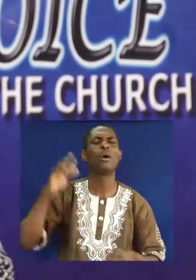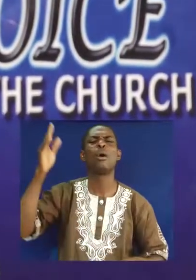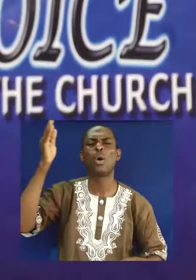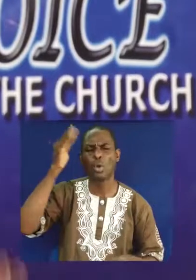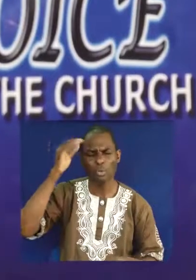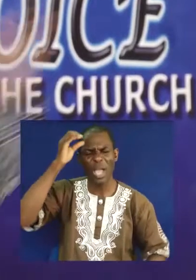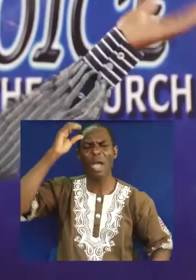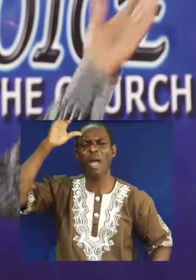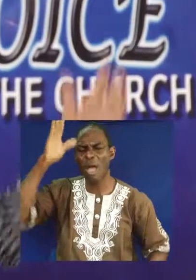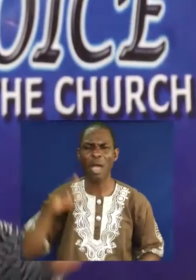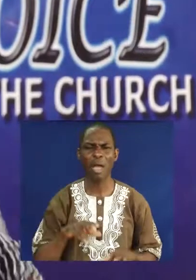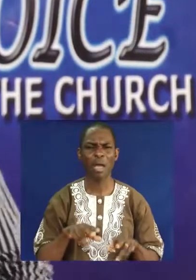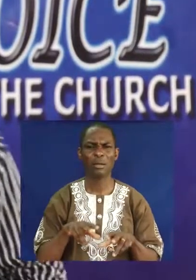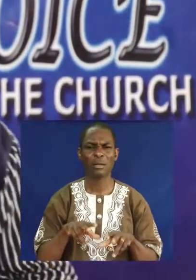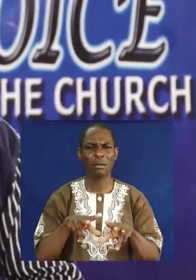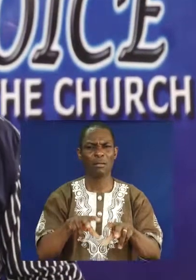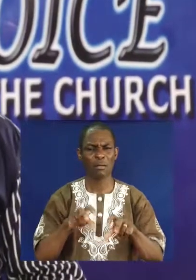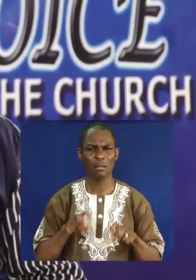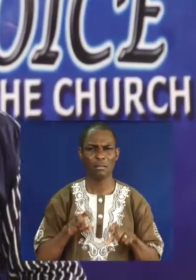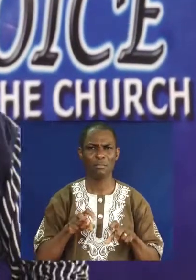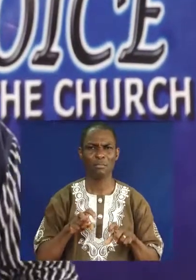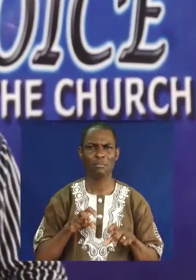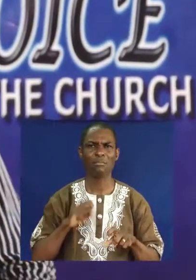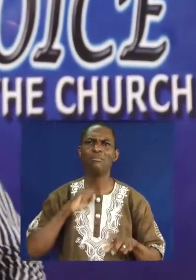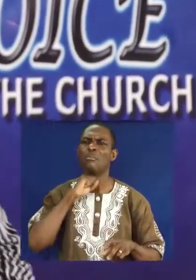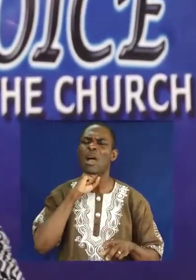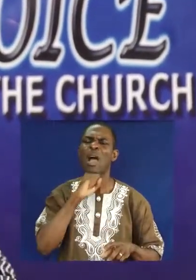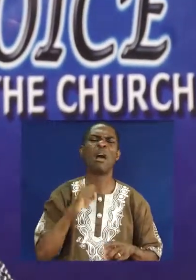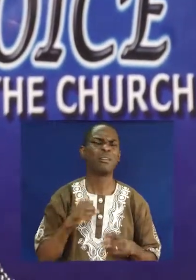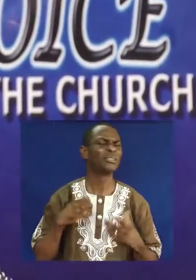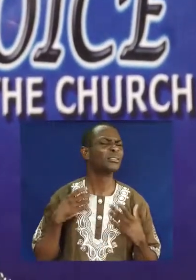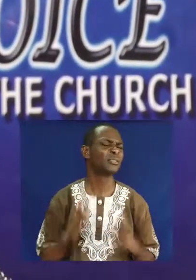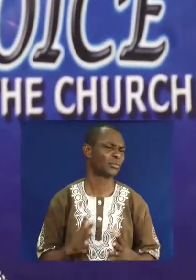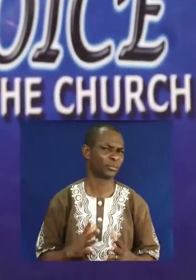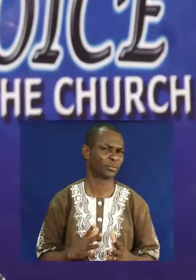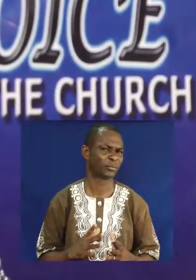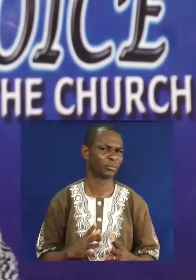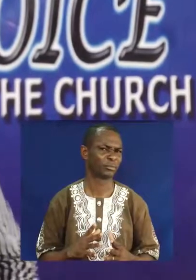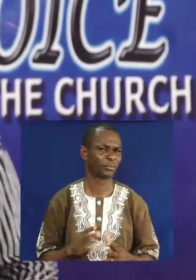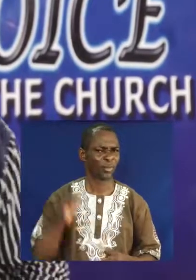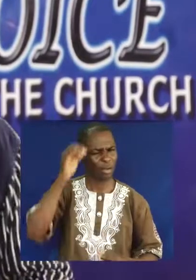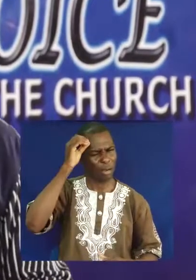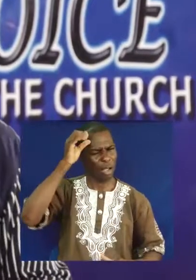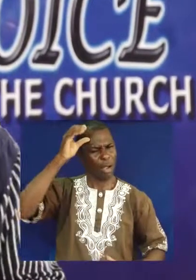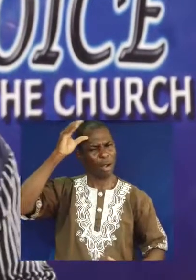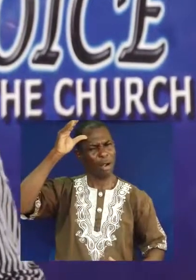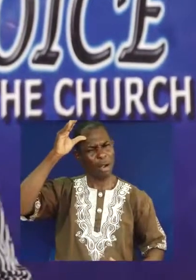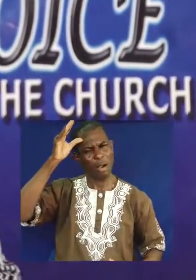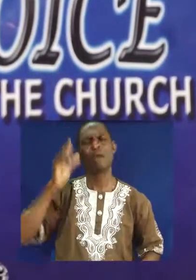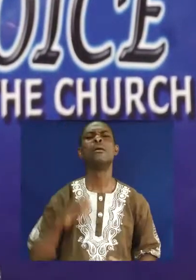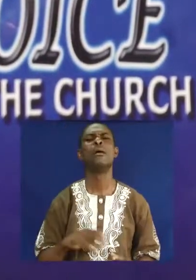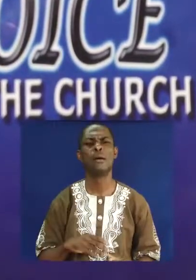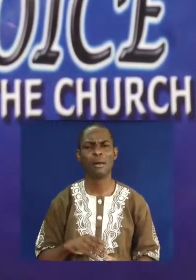kasa kasa kasa kasa tie ye airwaves no mu tie radio stations asamba se se ye nka obekasa